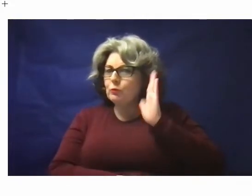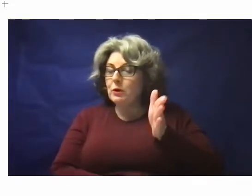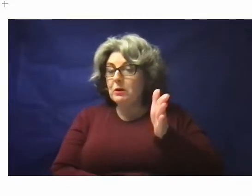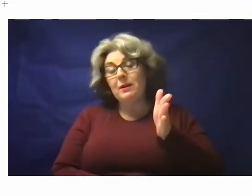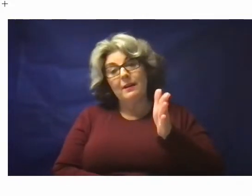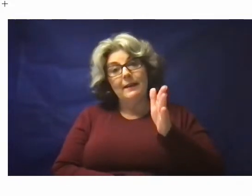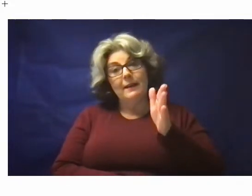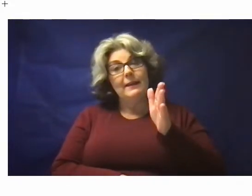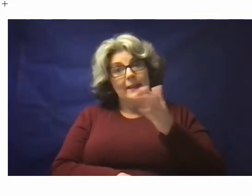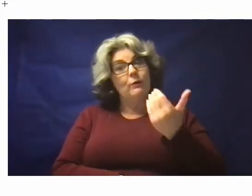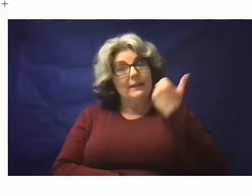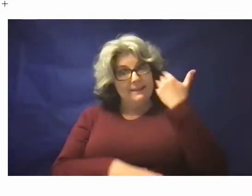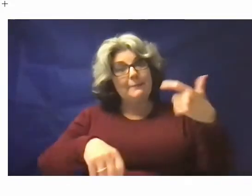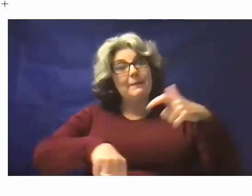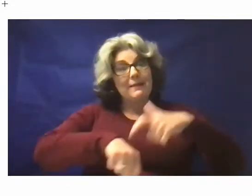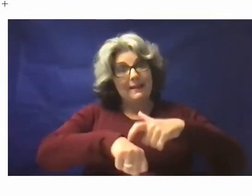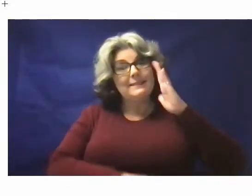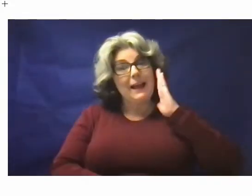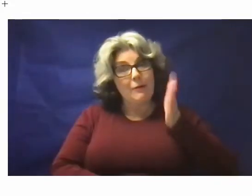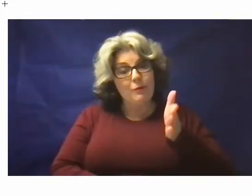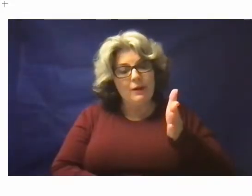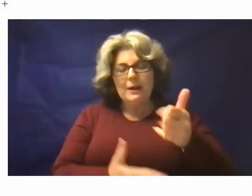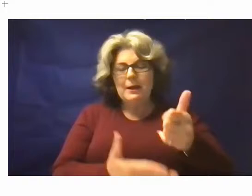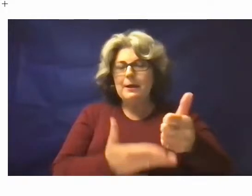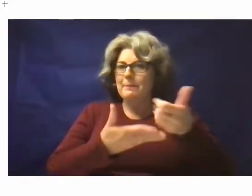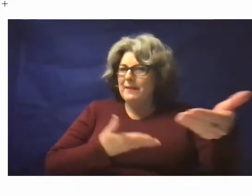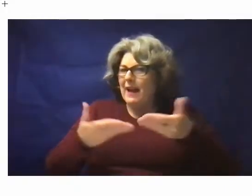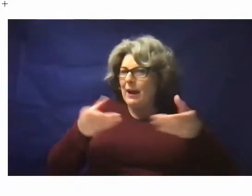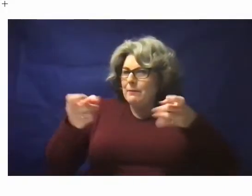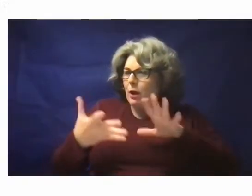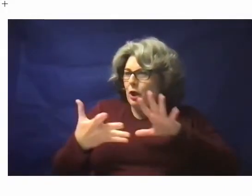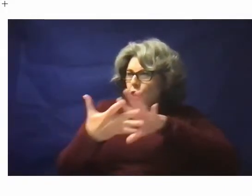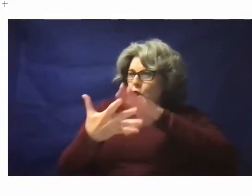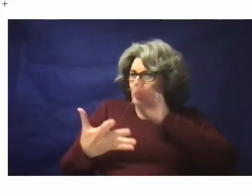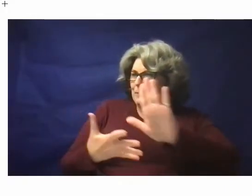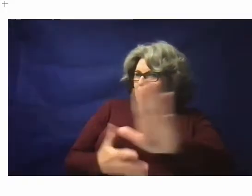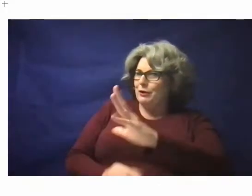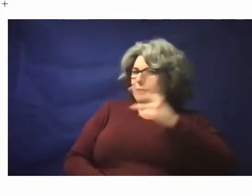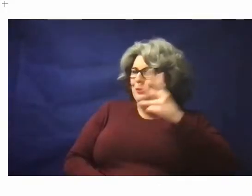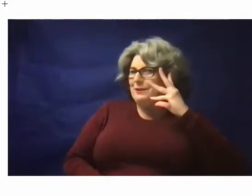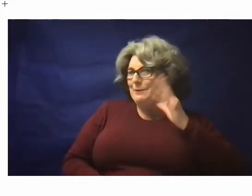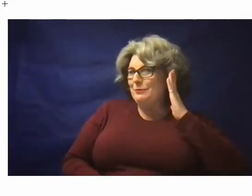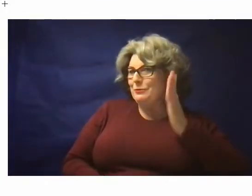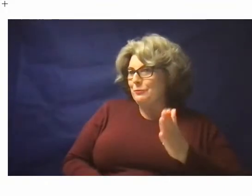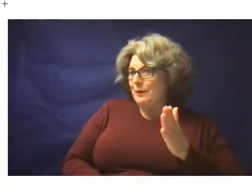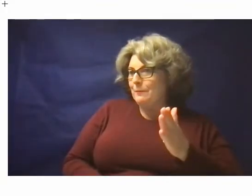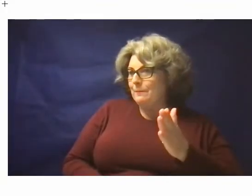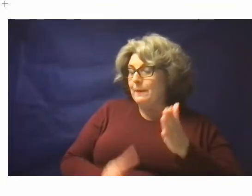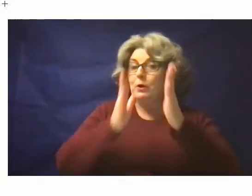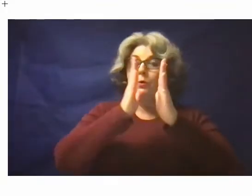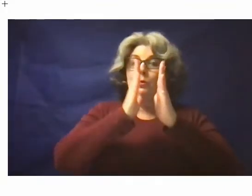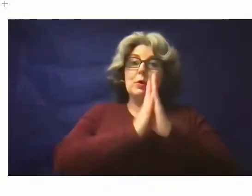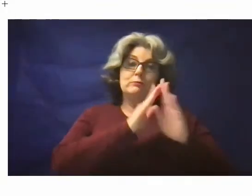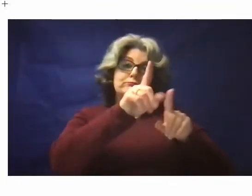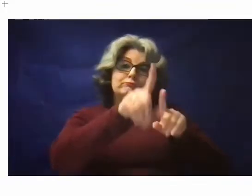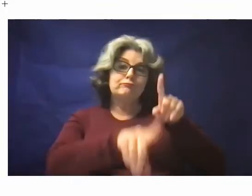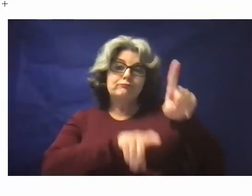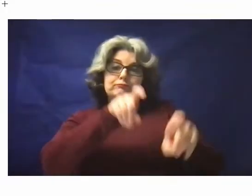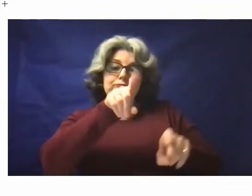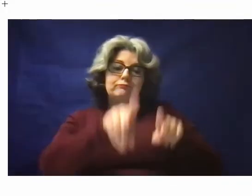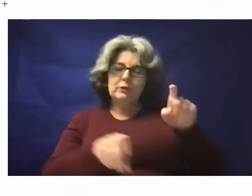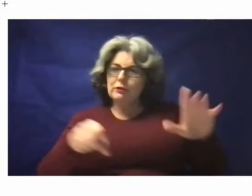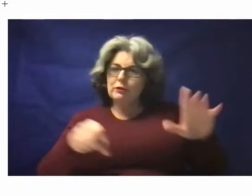of time to answer, but it helps the hiring manager learn about your experience. When we ask screening questions, we're asking you to fully